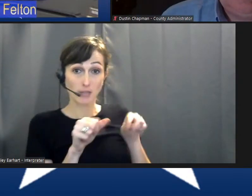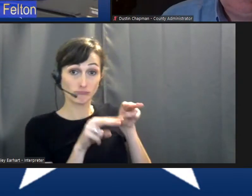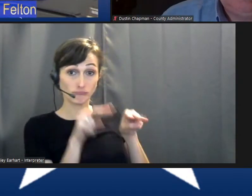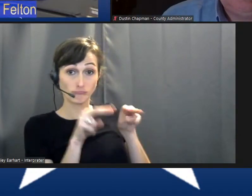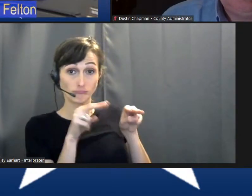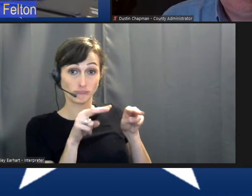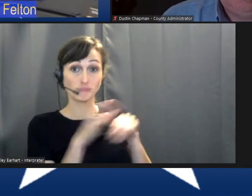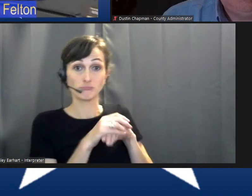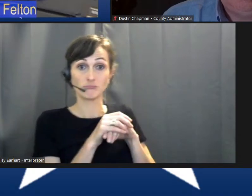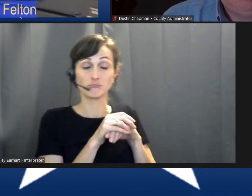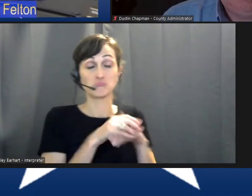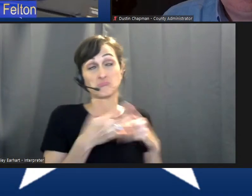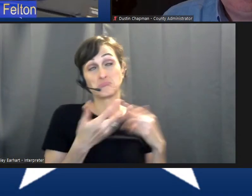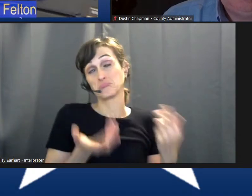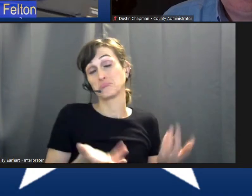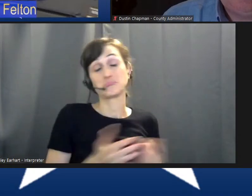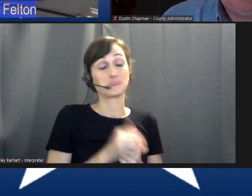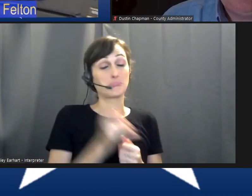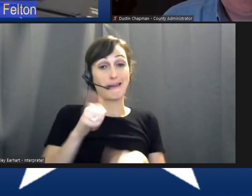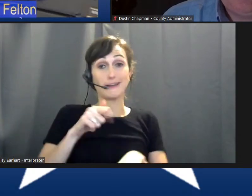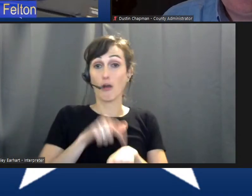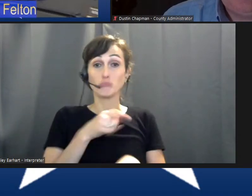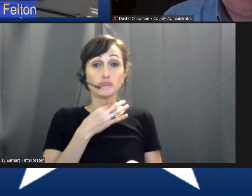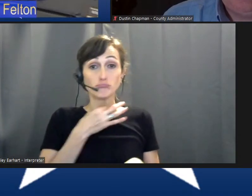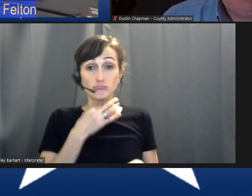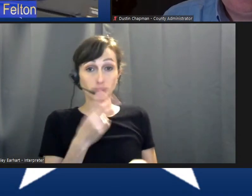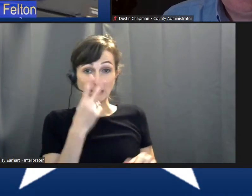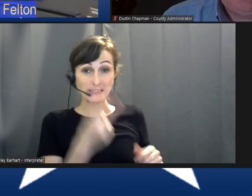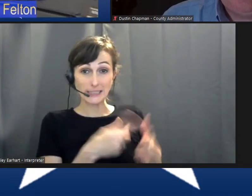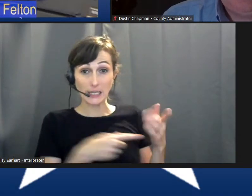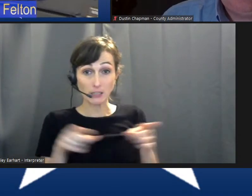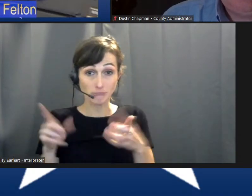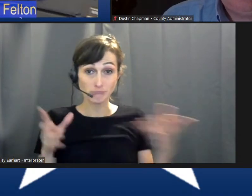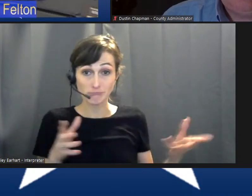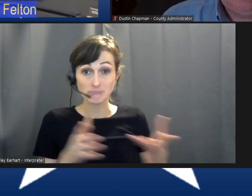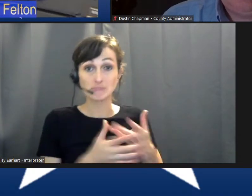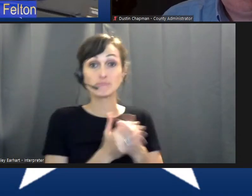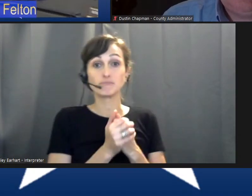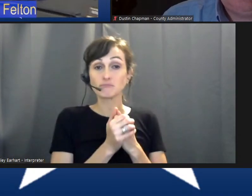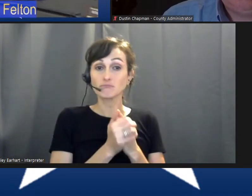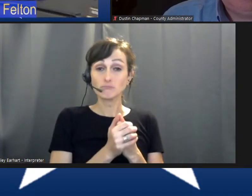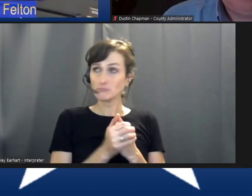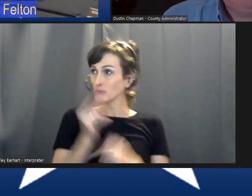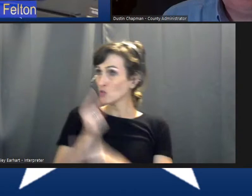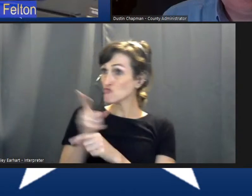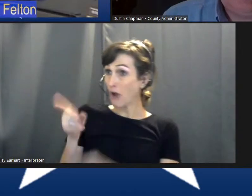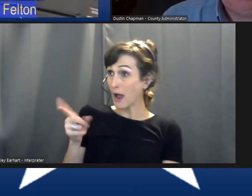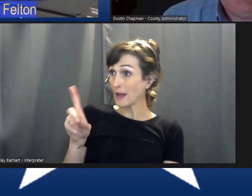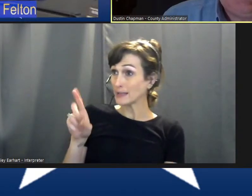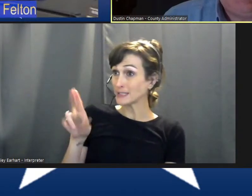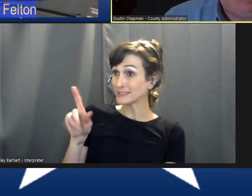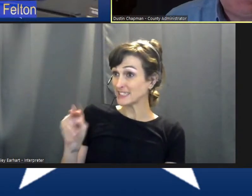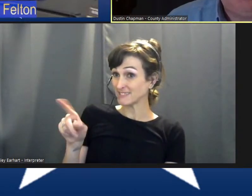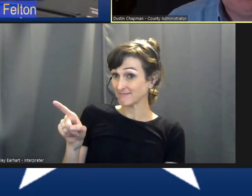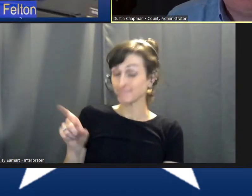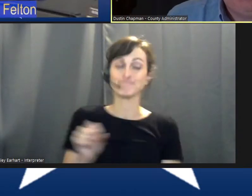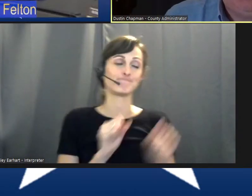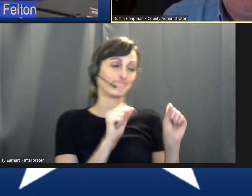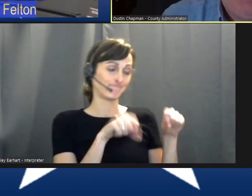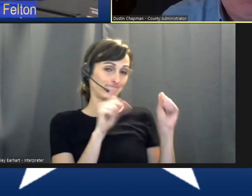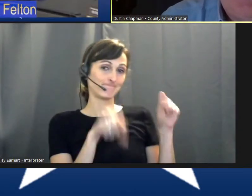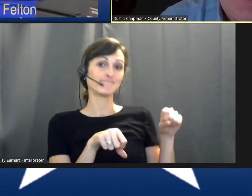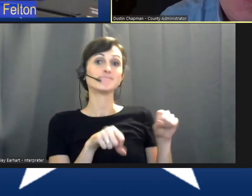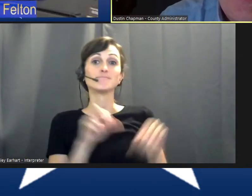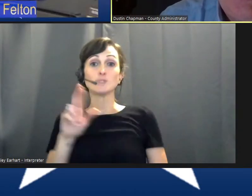a daily basis, you know, anytime you want to. And isn't that correct, Dustin? How that? Yes, sir. So